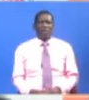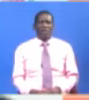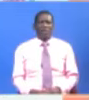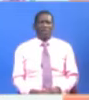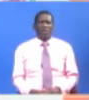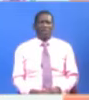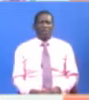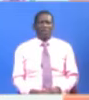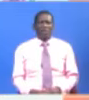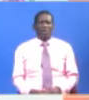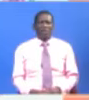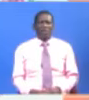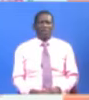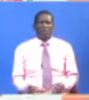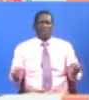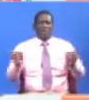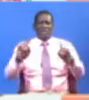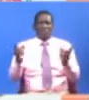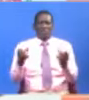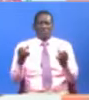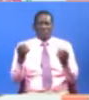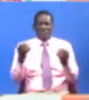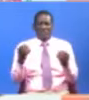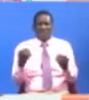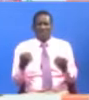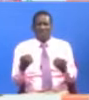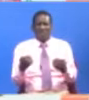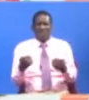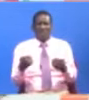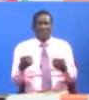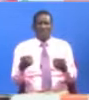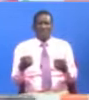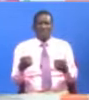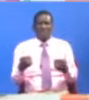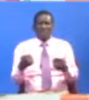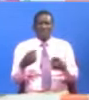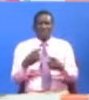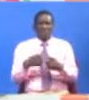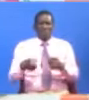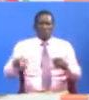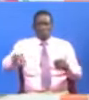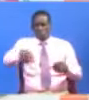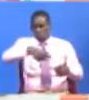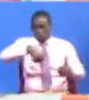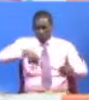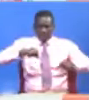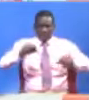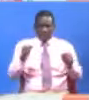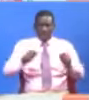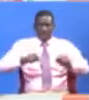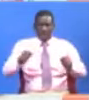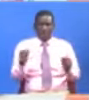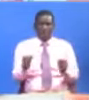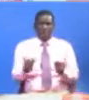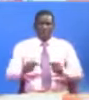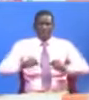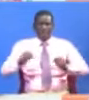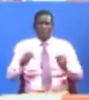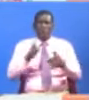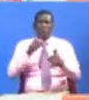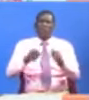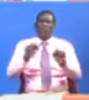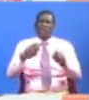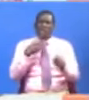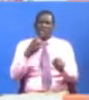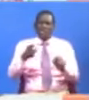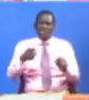fans, it looks so hard, but when we are in the stadium, we are so happy. And what I can tell